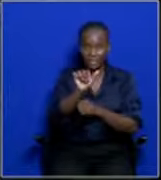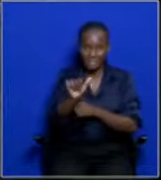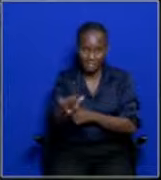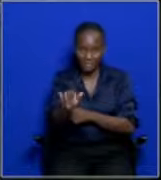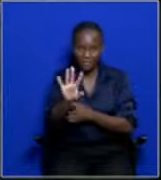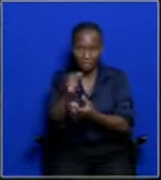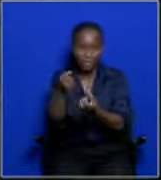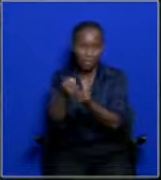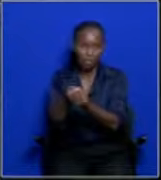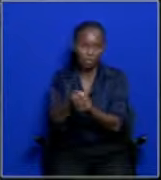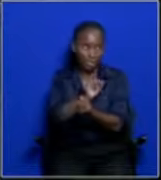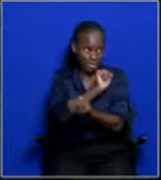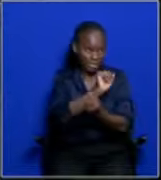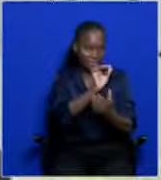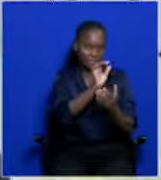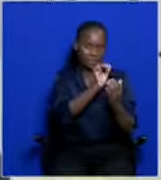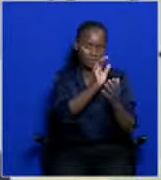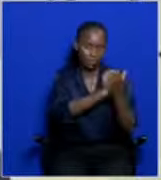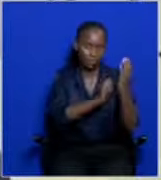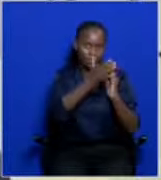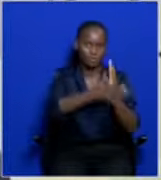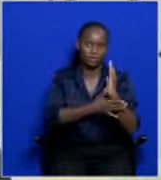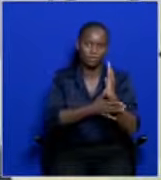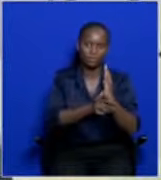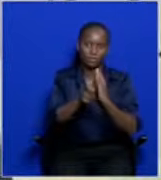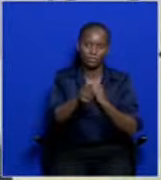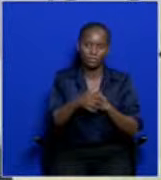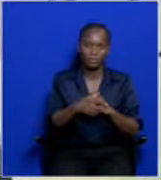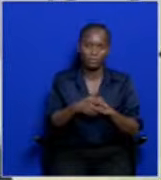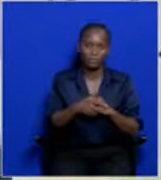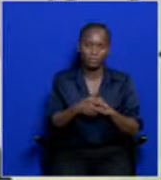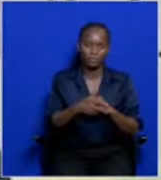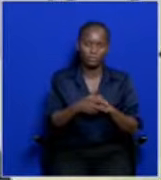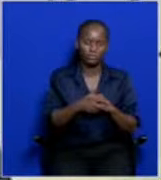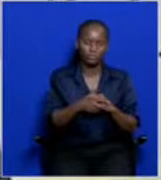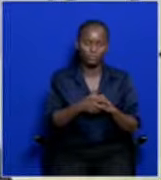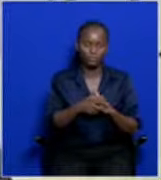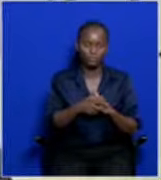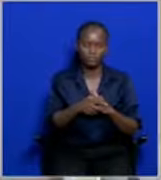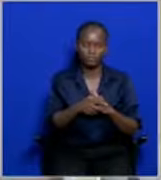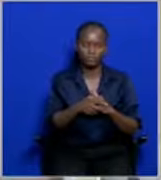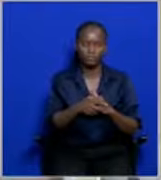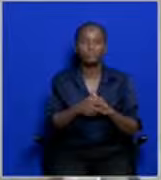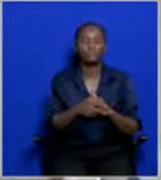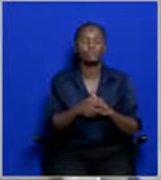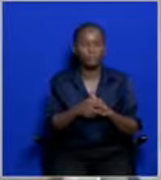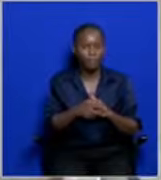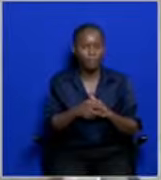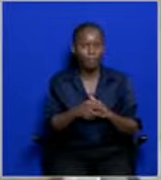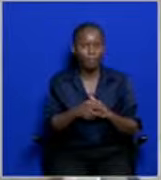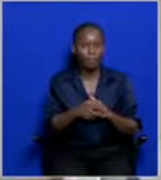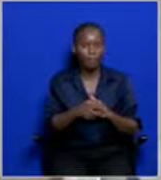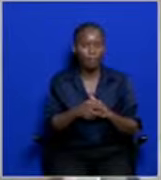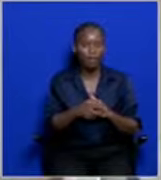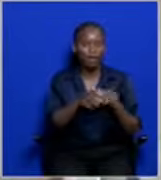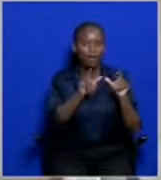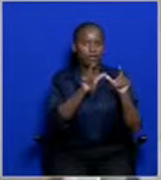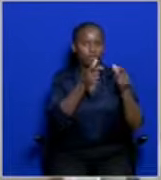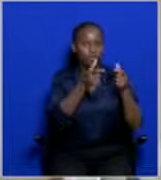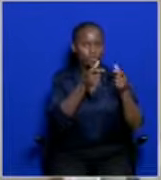fair to draw that to his attention and place it on record. Yeah. Mr. Magagula, Commissioner Baloyi is talking about other